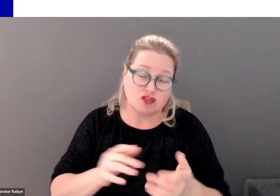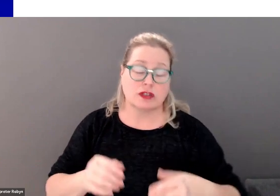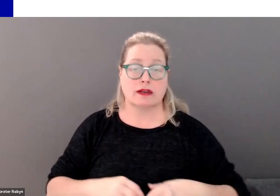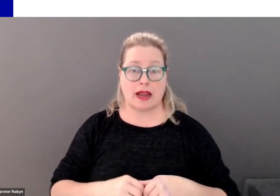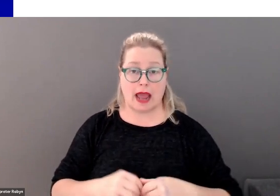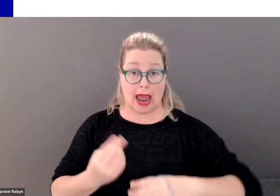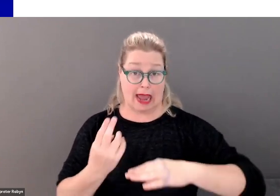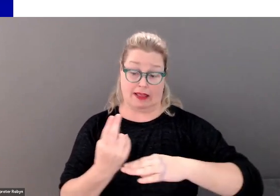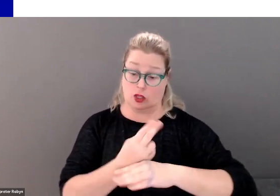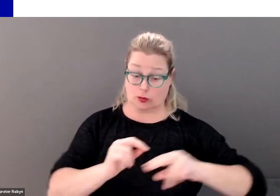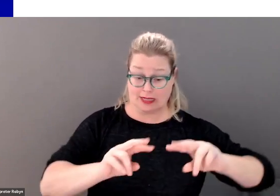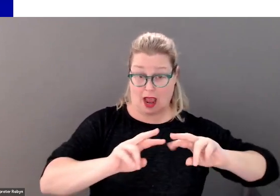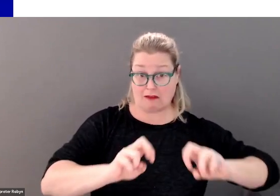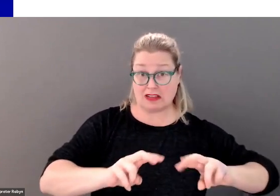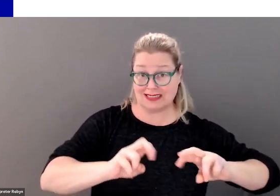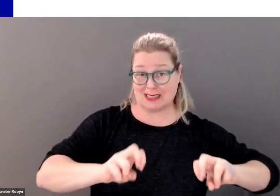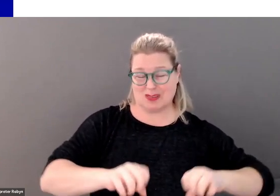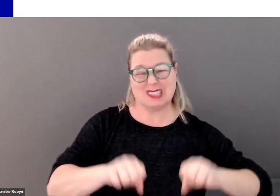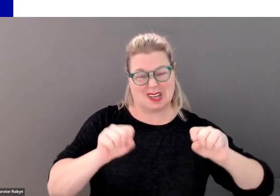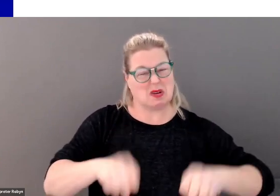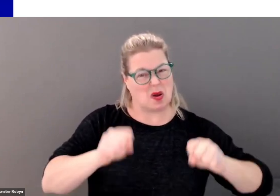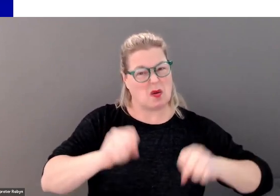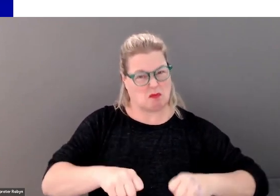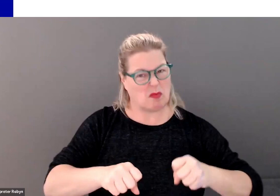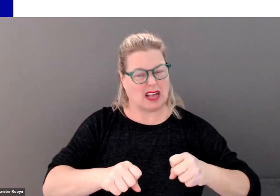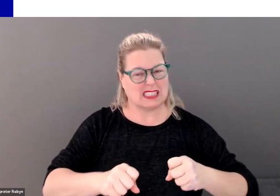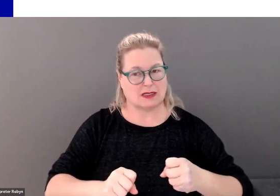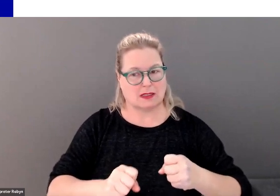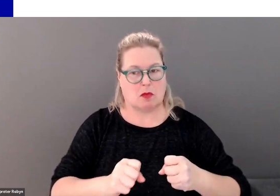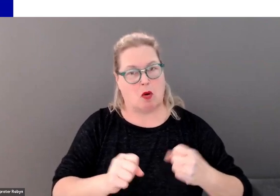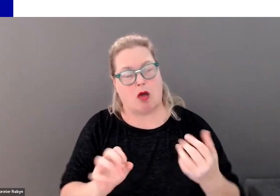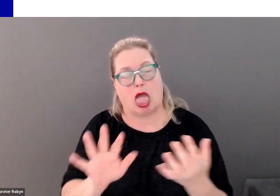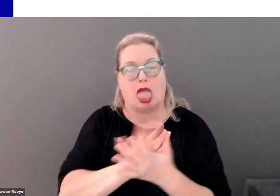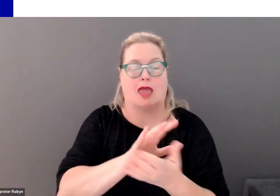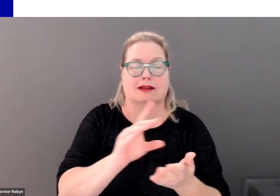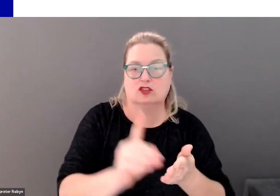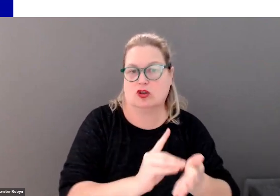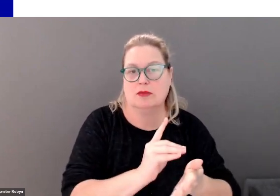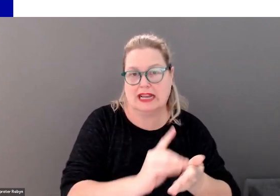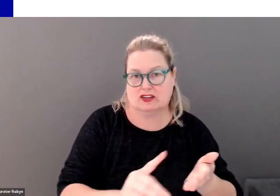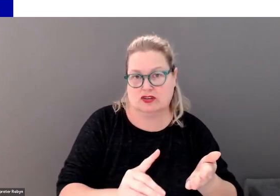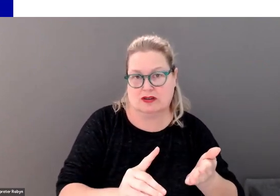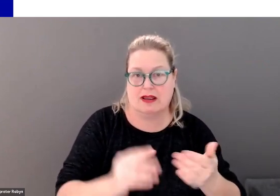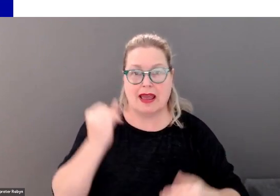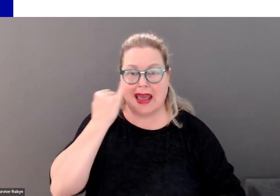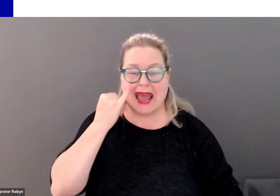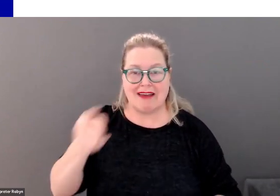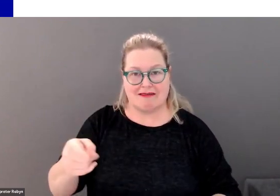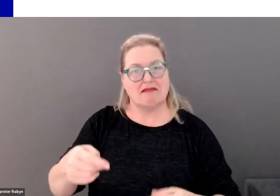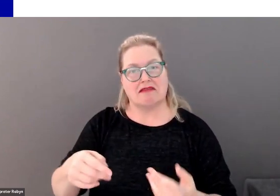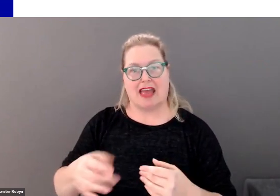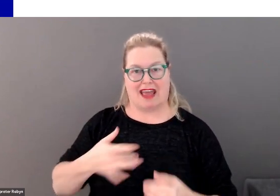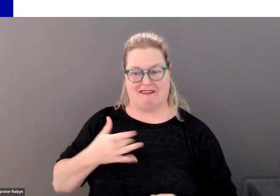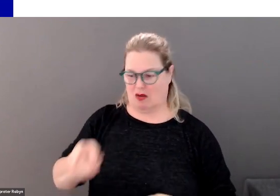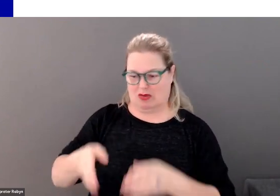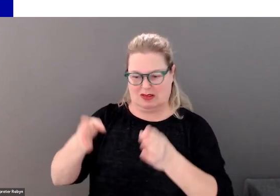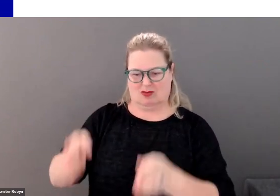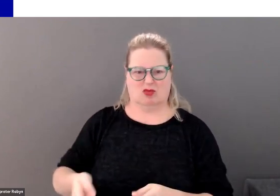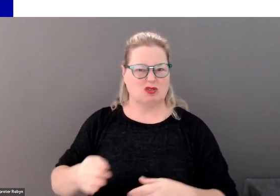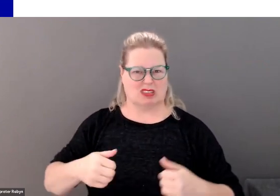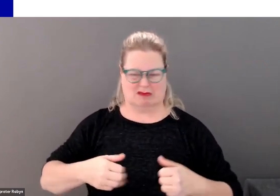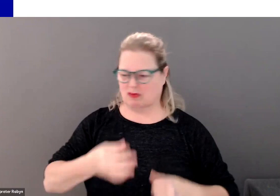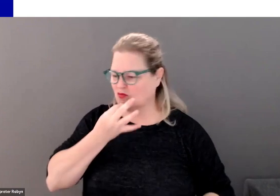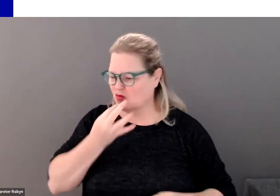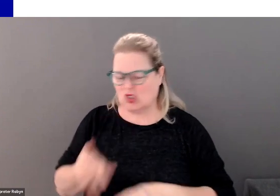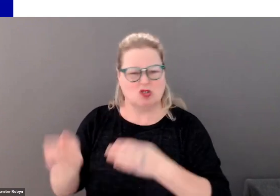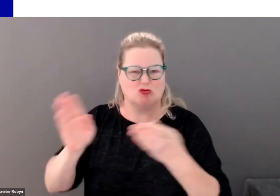methods may lead to discrimination against people with disabilities when they place a lower value on life extension for people with disabilities. What does